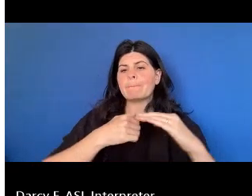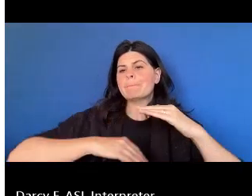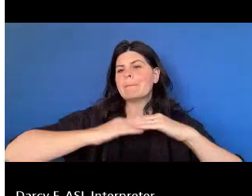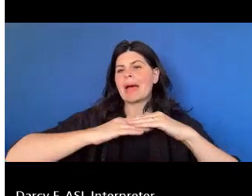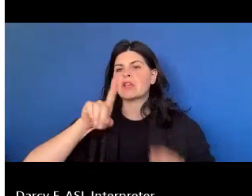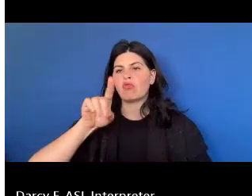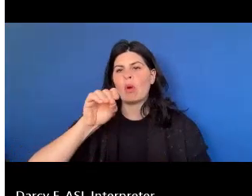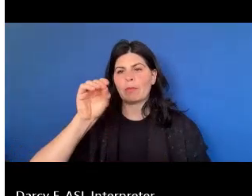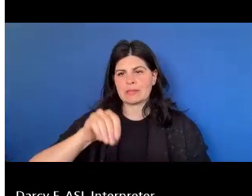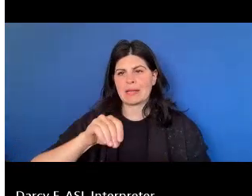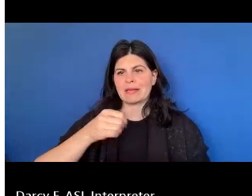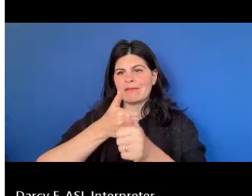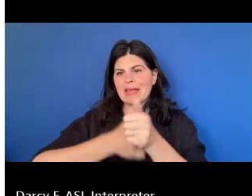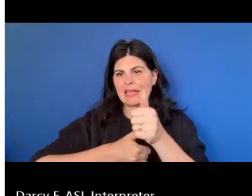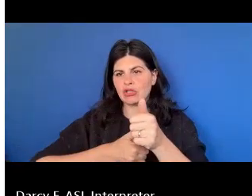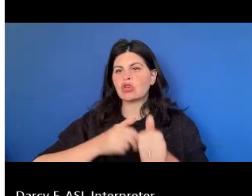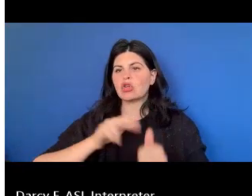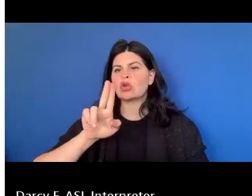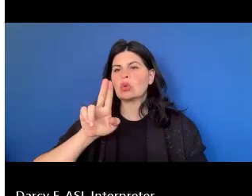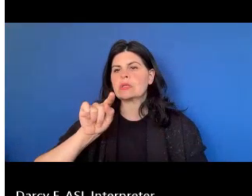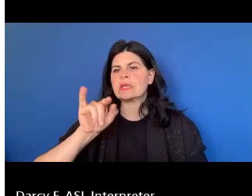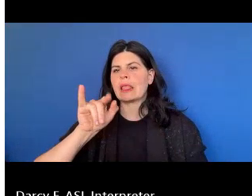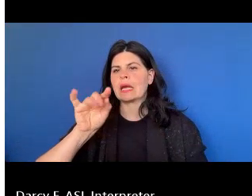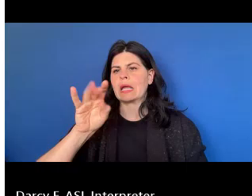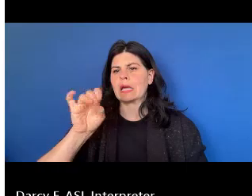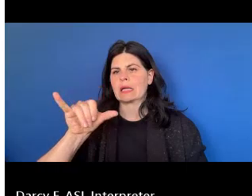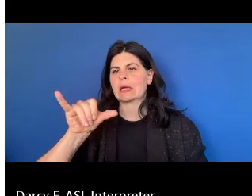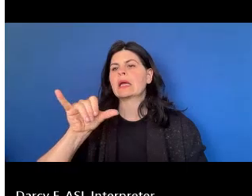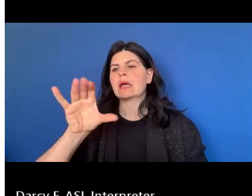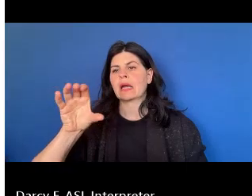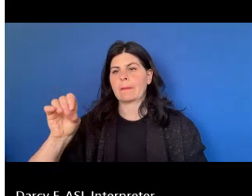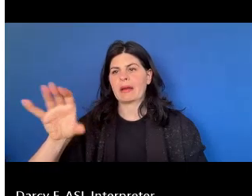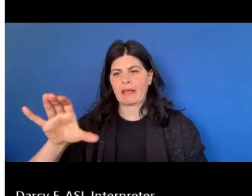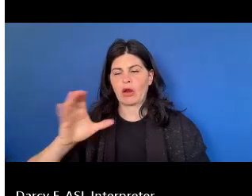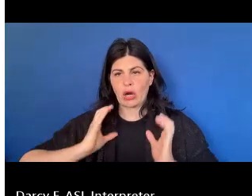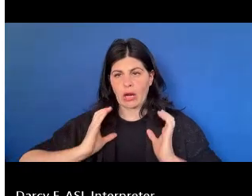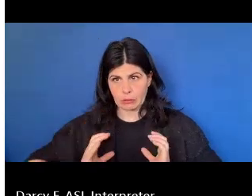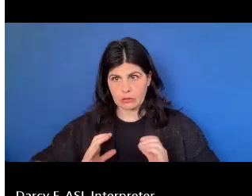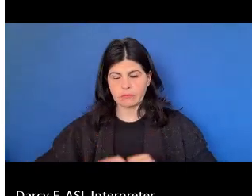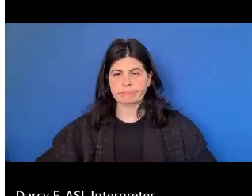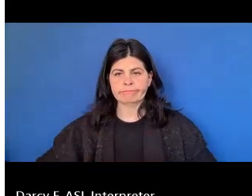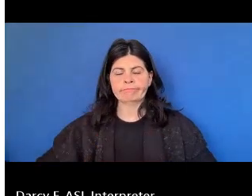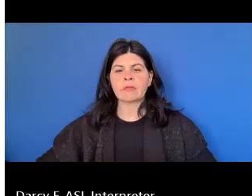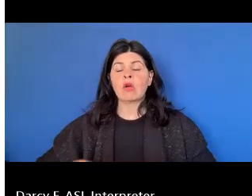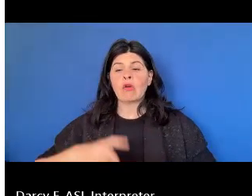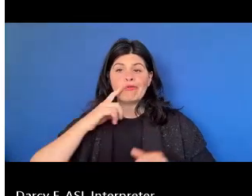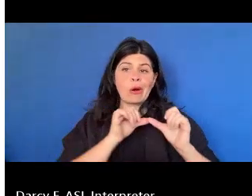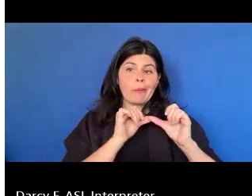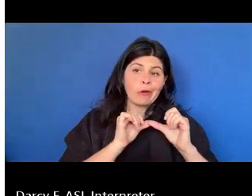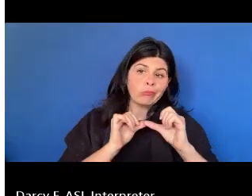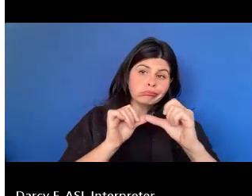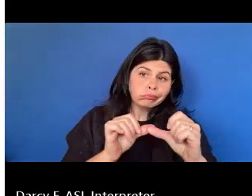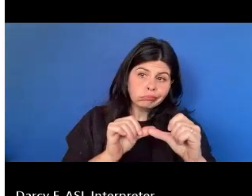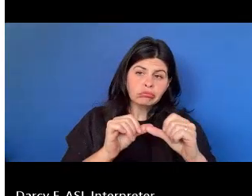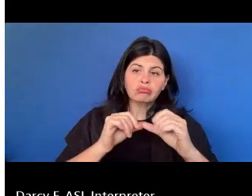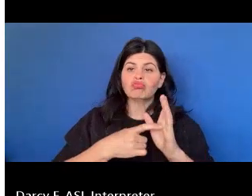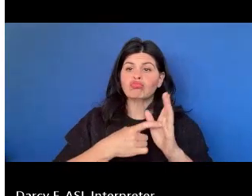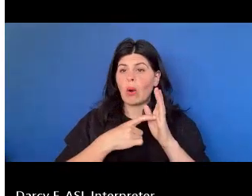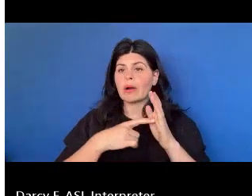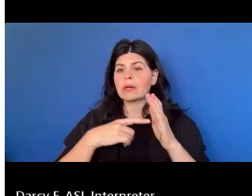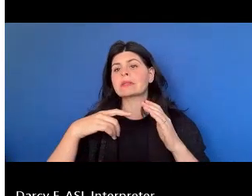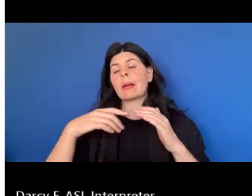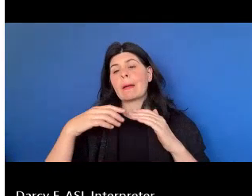each utility's customer base. In order for a pilot project to move forward, it does require a minimum of